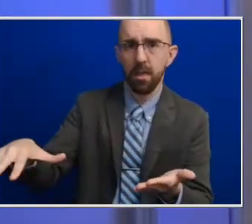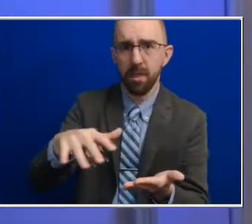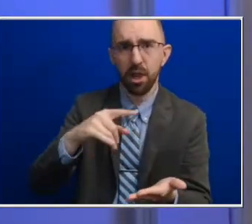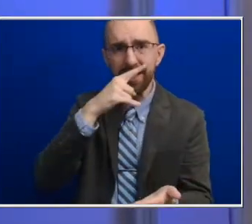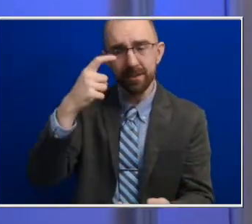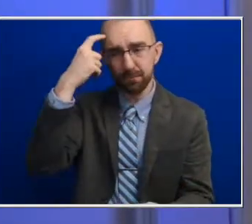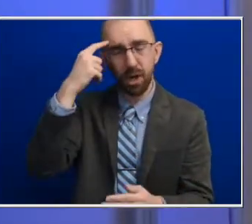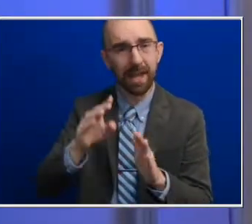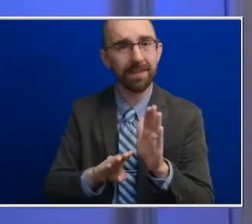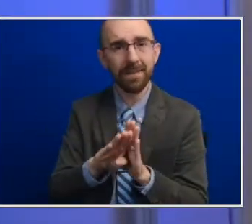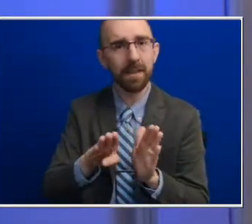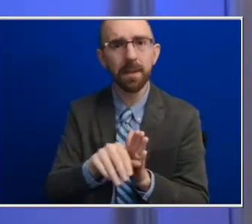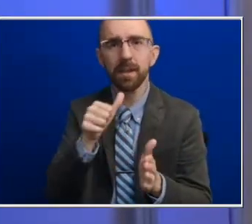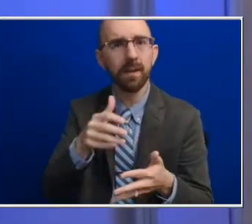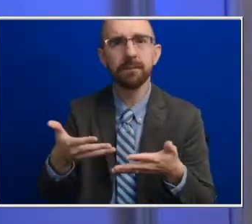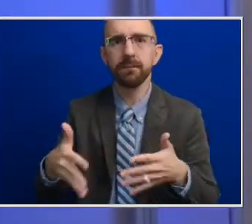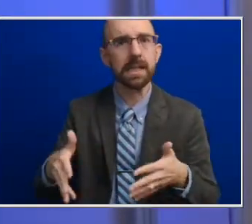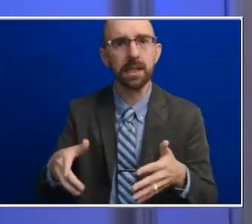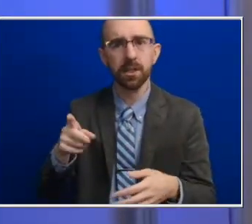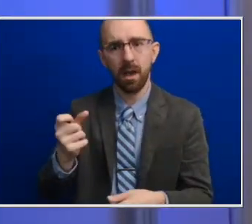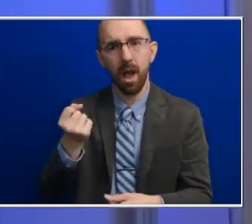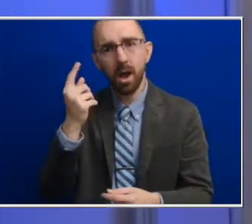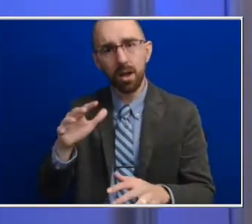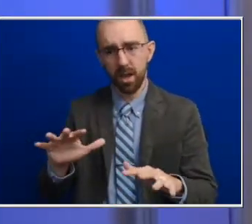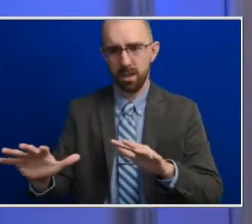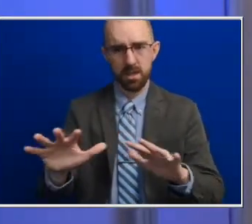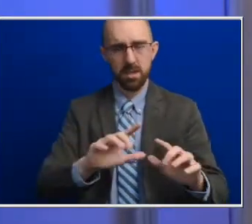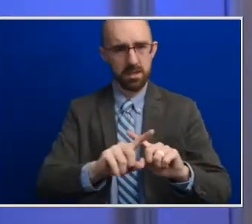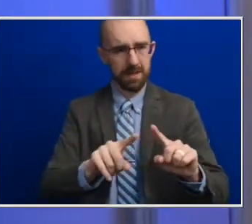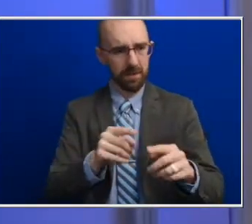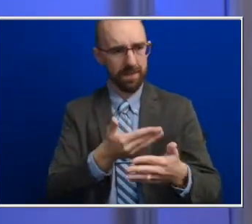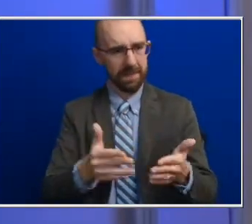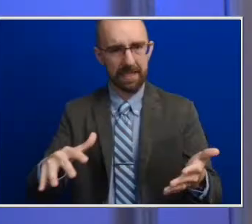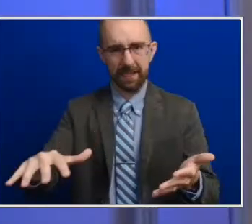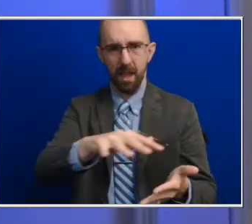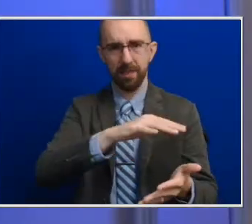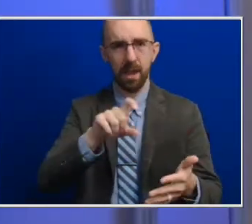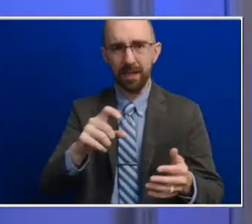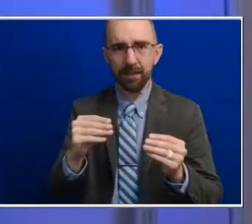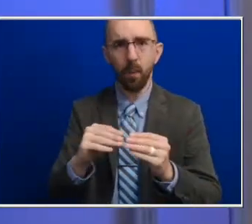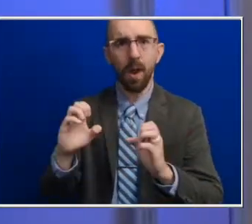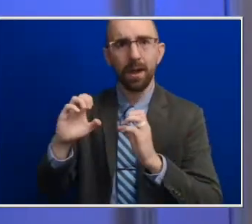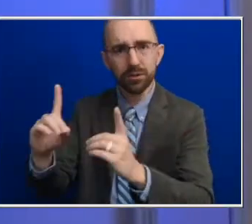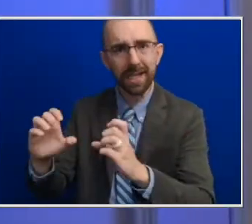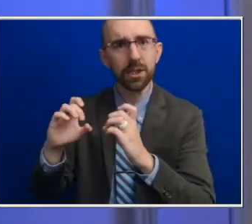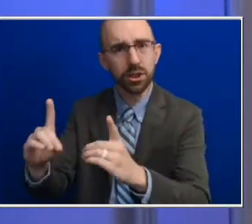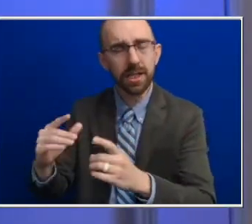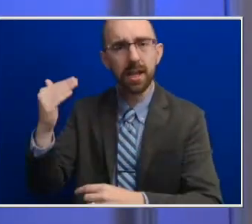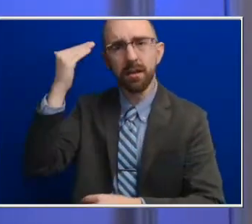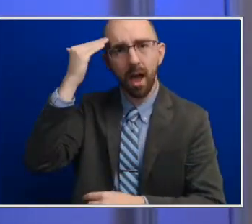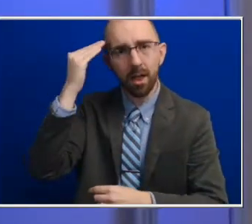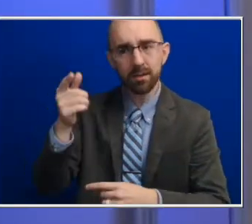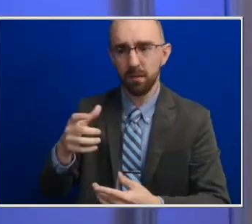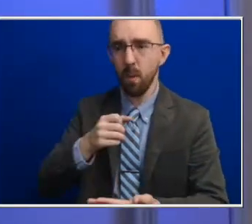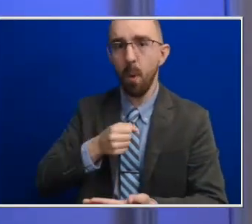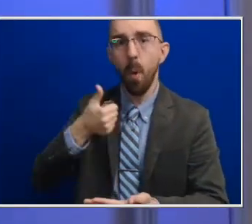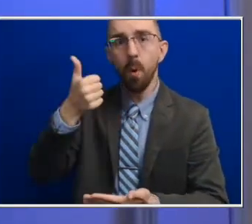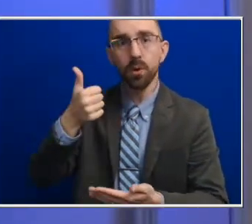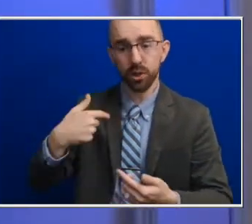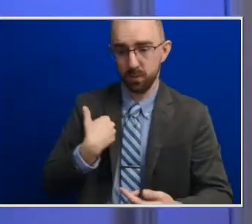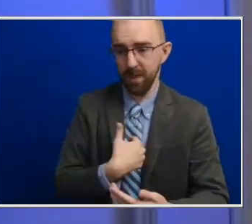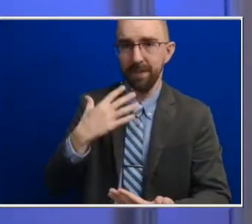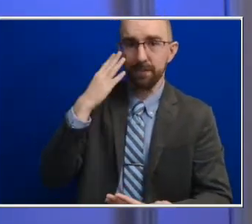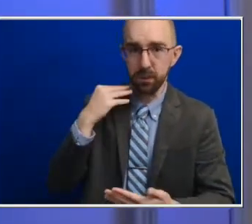developed. And so their understanding of all of these things that we have much more education and knowledge on just being older, they don't have. So approaching it as a